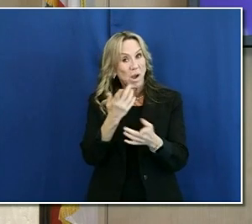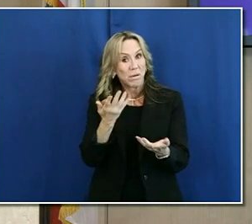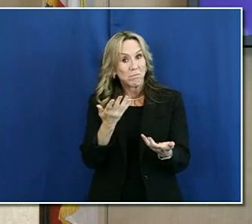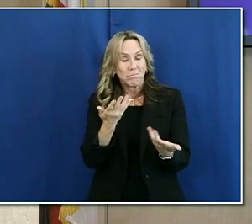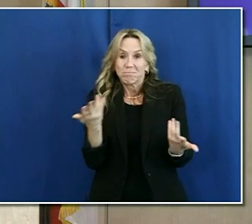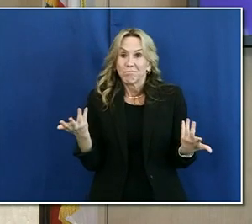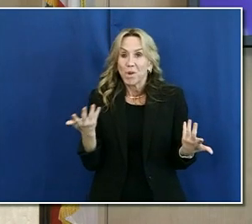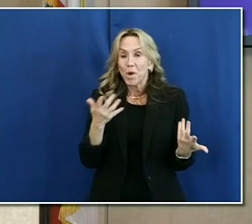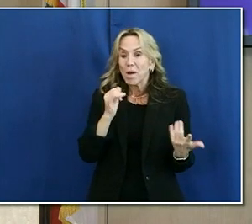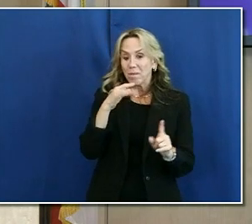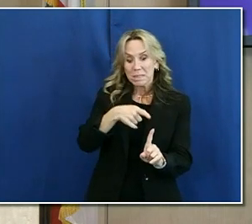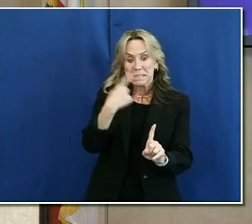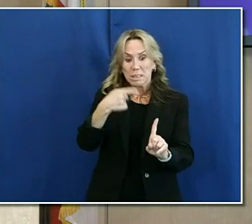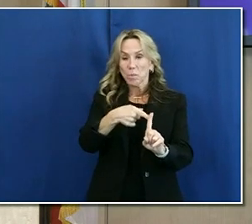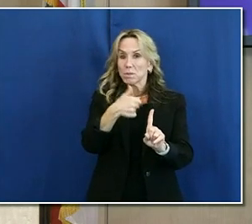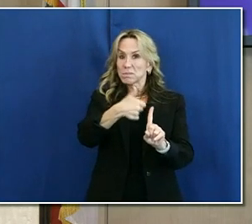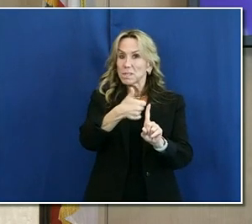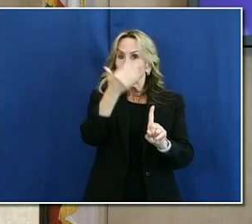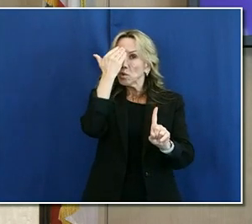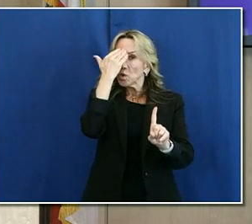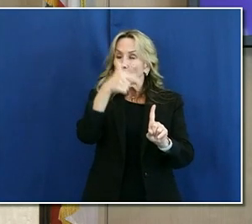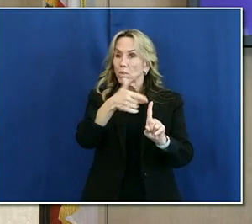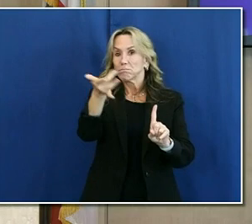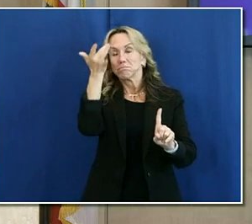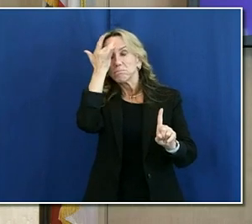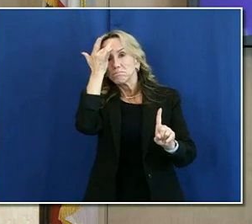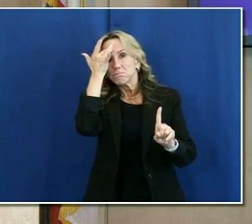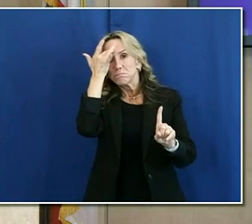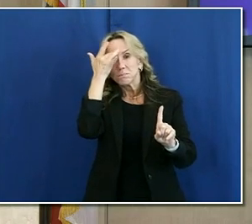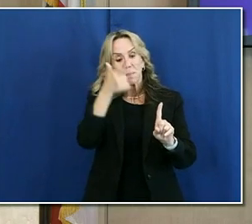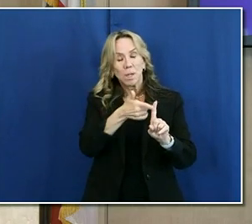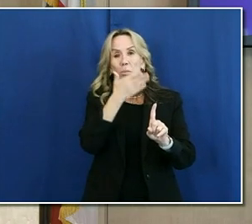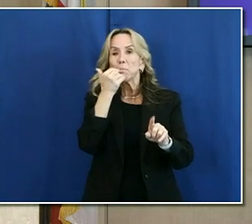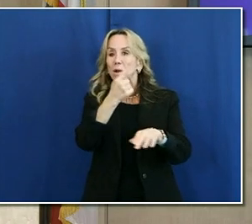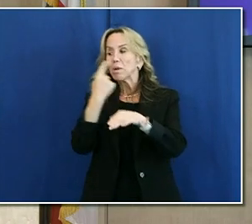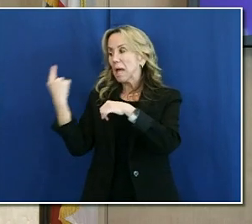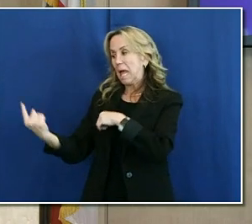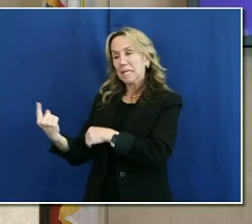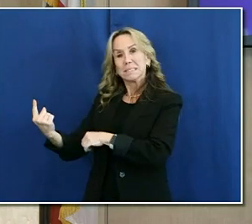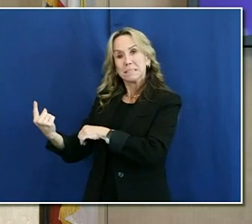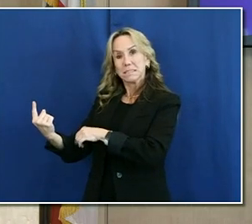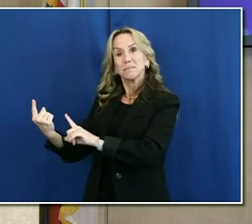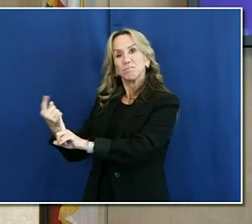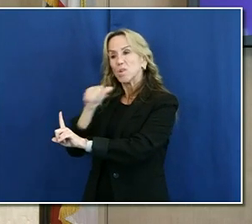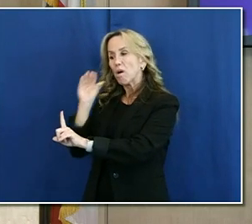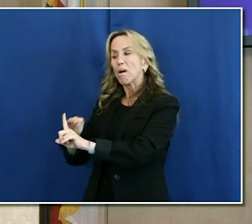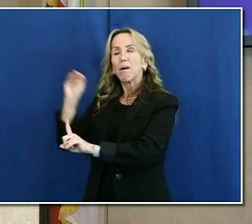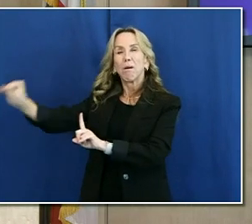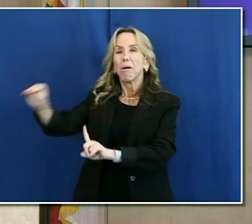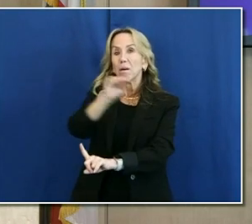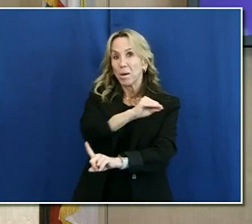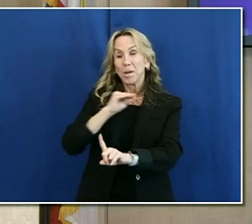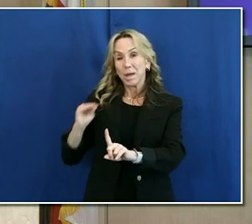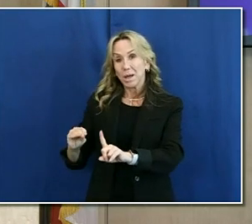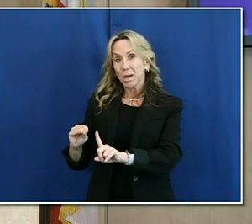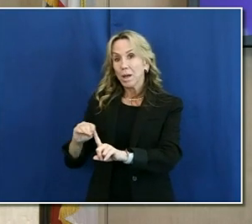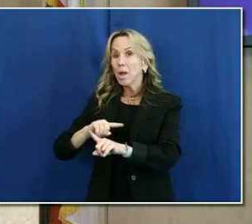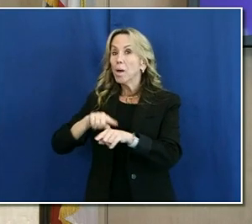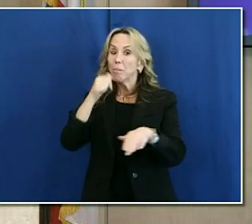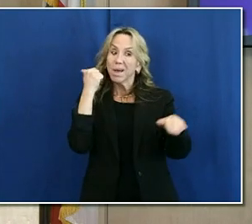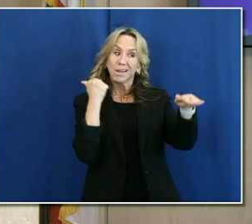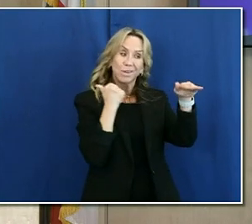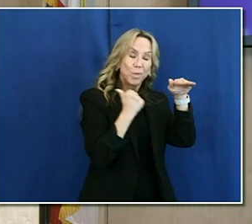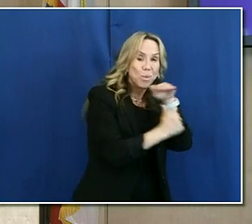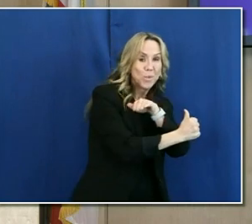well, obviously somebody who's known to be infectious to be isolated in a specific spot and not moving. For quarantined individuals,